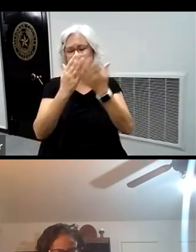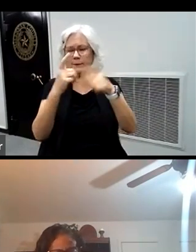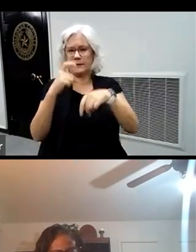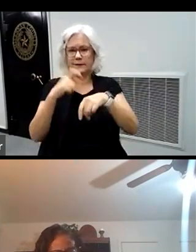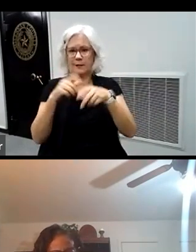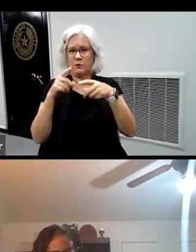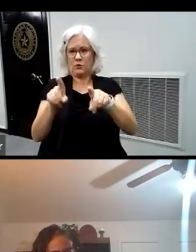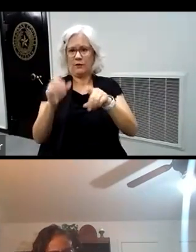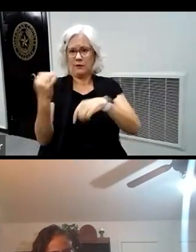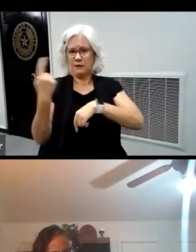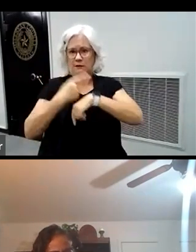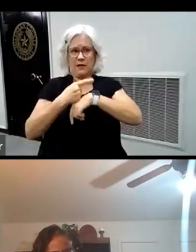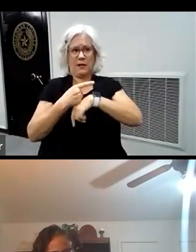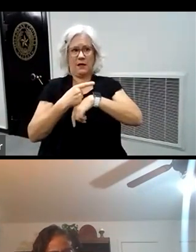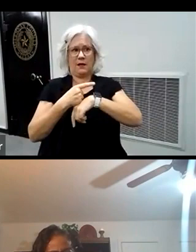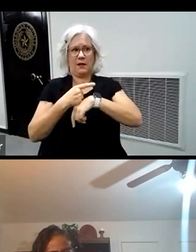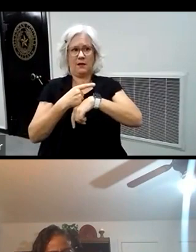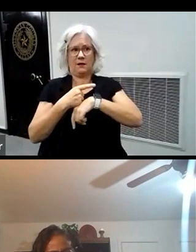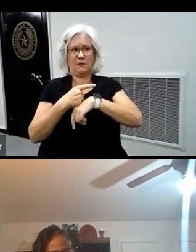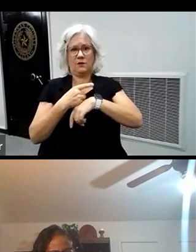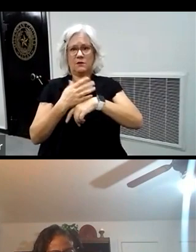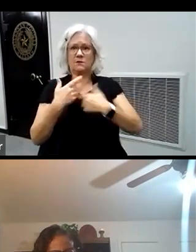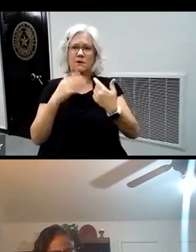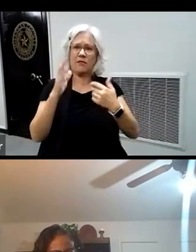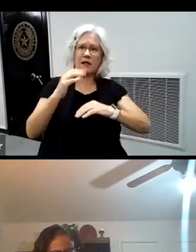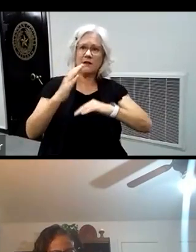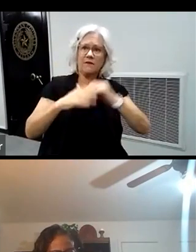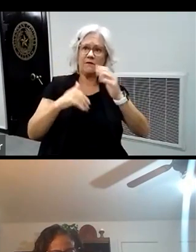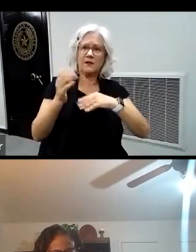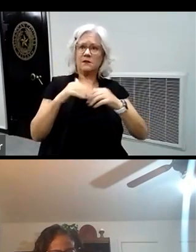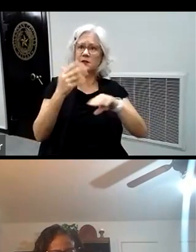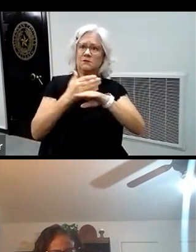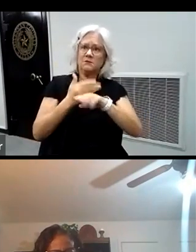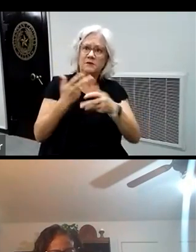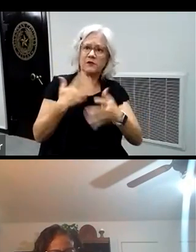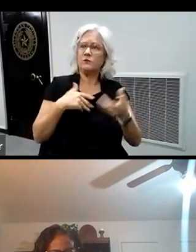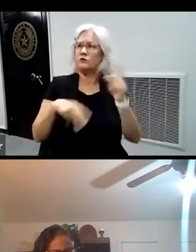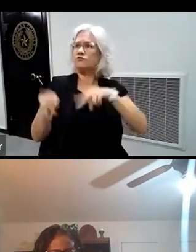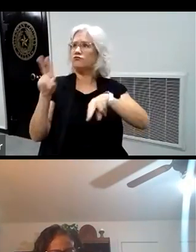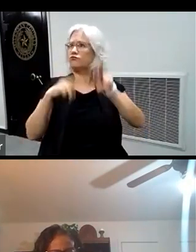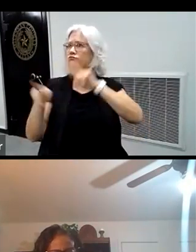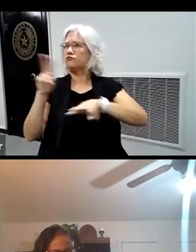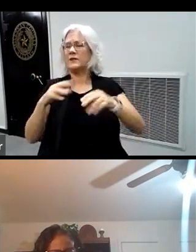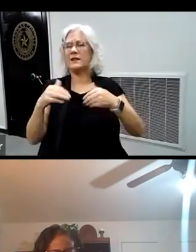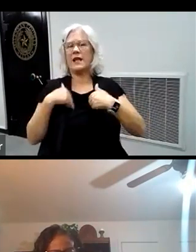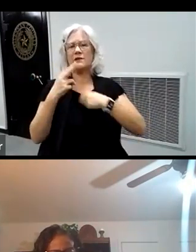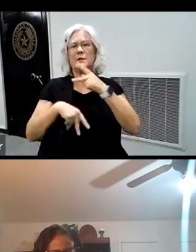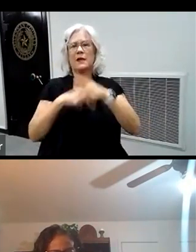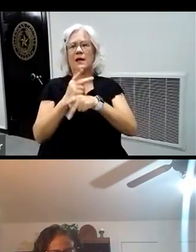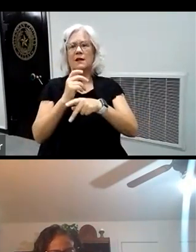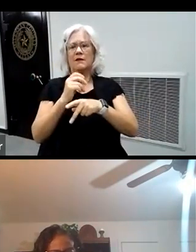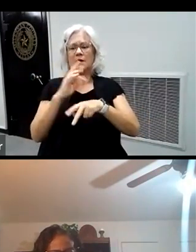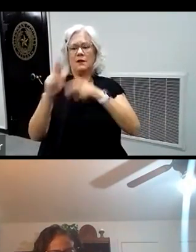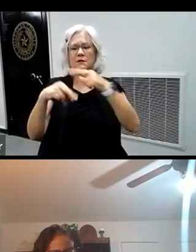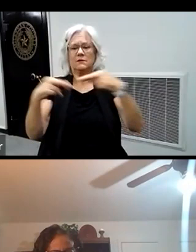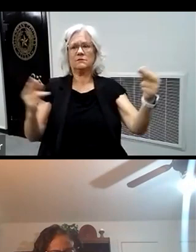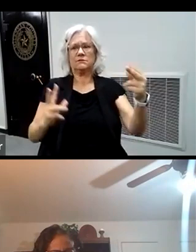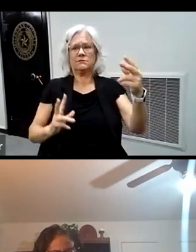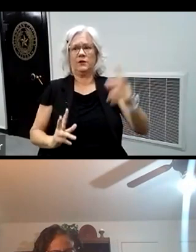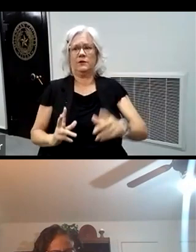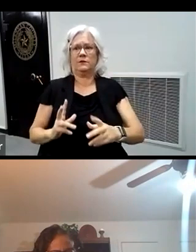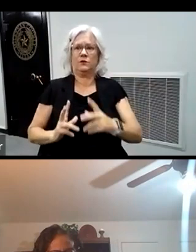have a kind of tour of the facility and ribbon cutting or cook a hot dog or something like